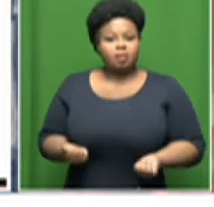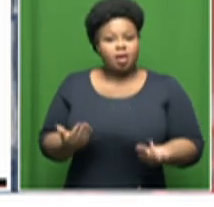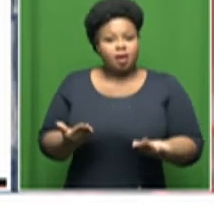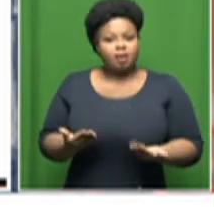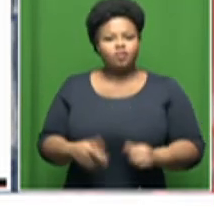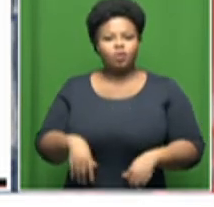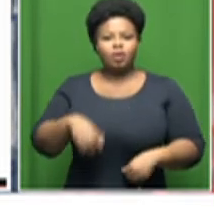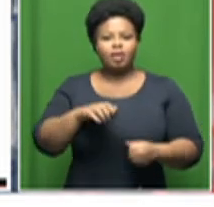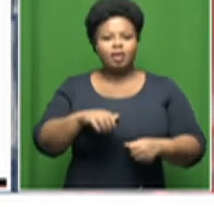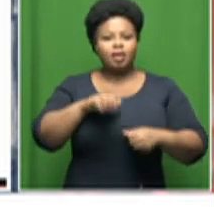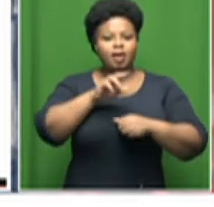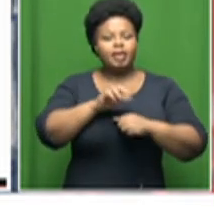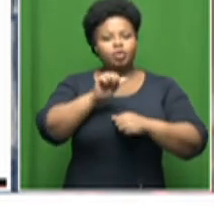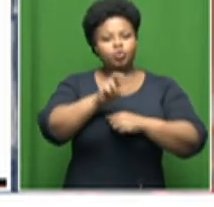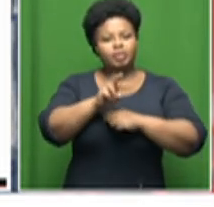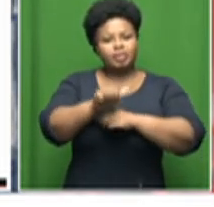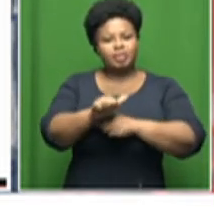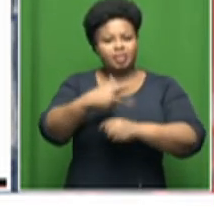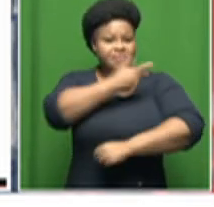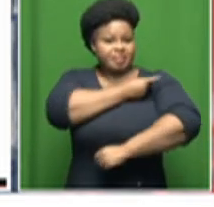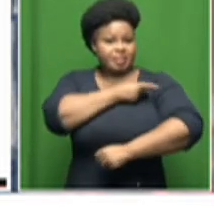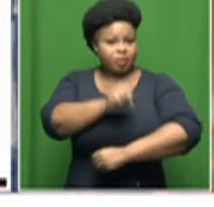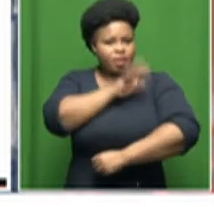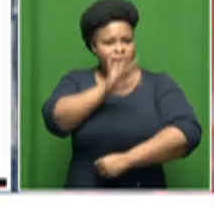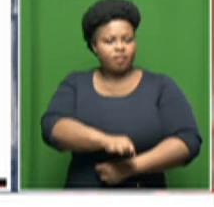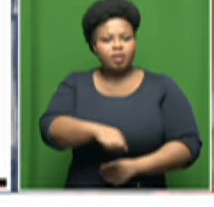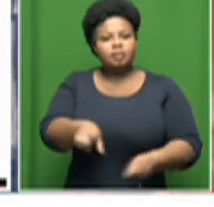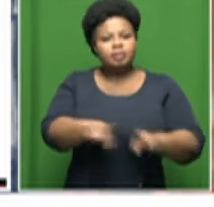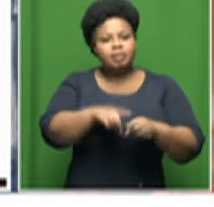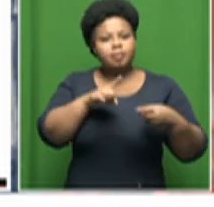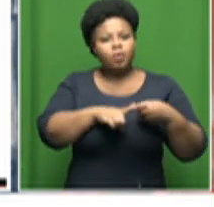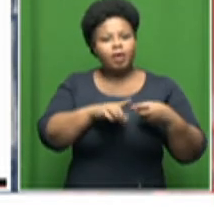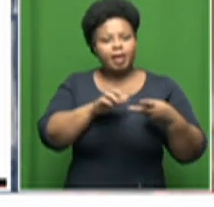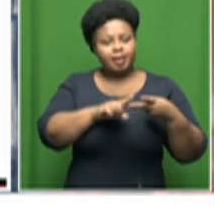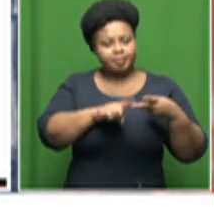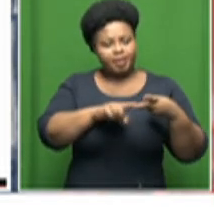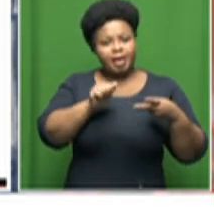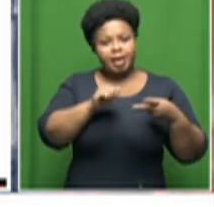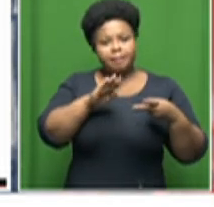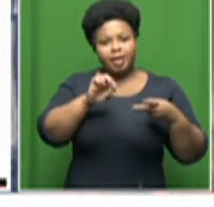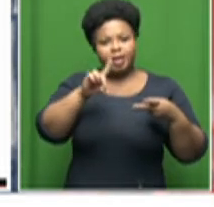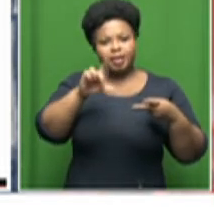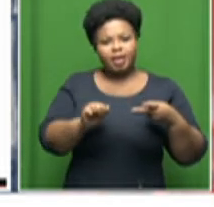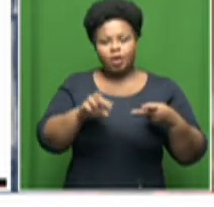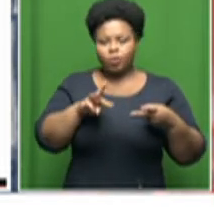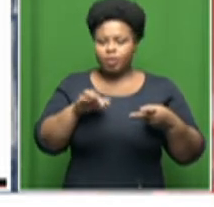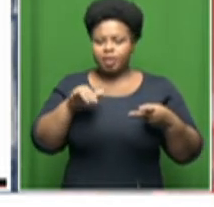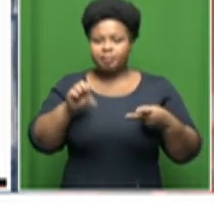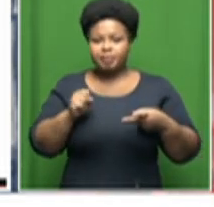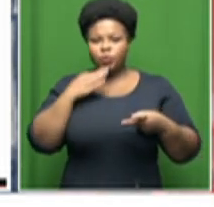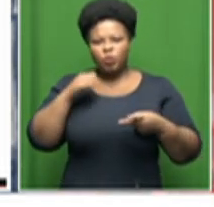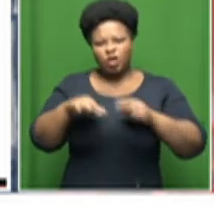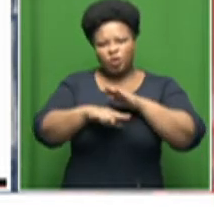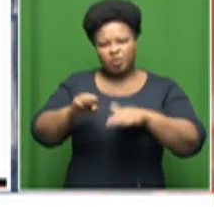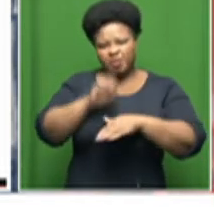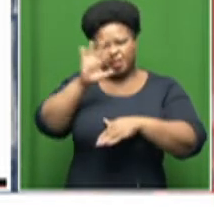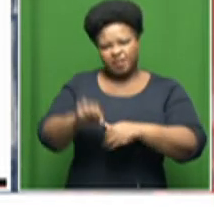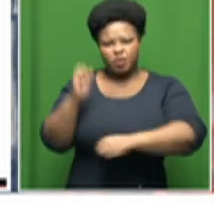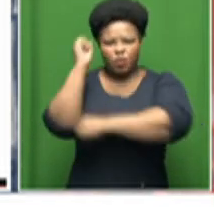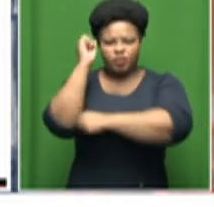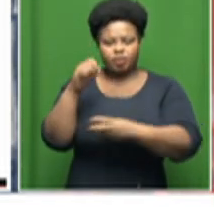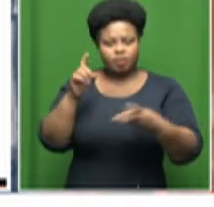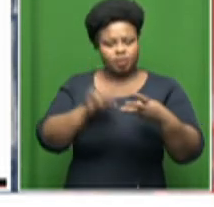the A26 vaccine in South Africa, particularly to Abeda Williams, who's the local South African office, as well as the Minister of Health,